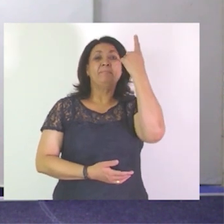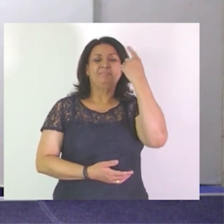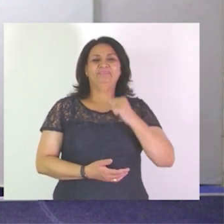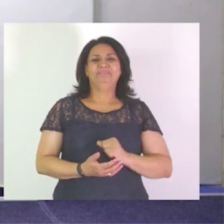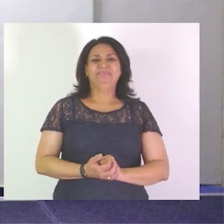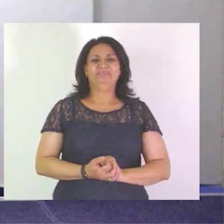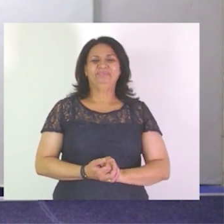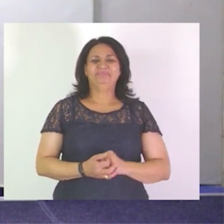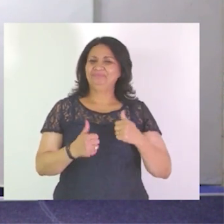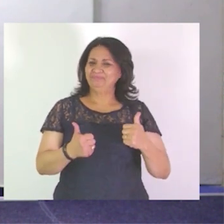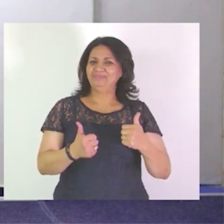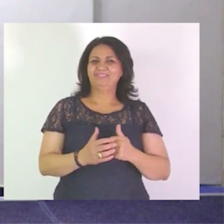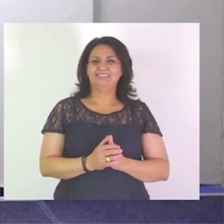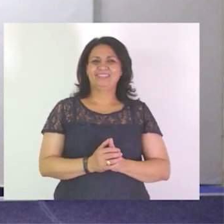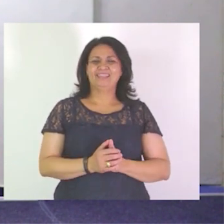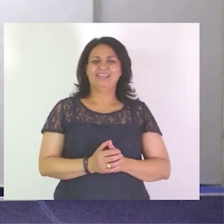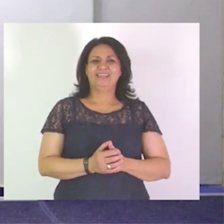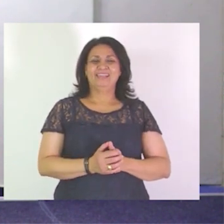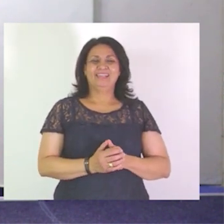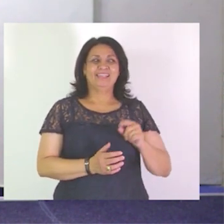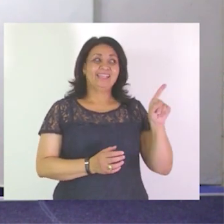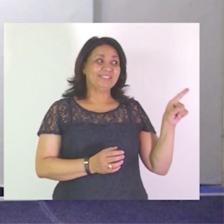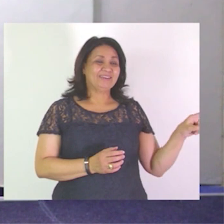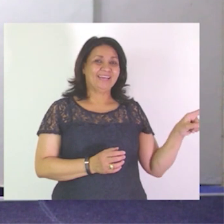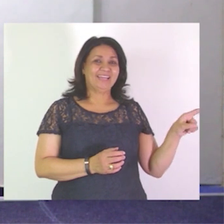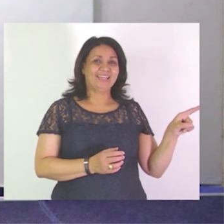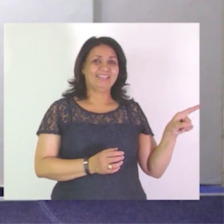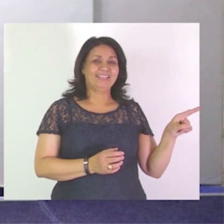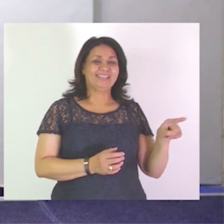up. Well done. I want you to move this way once.